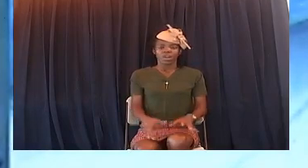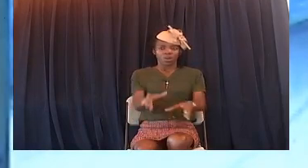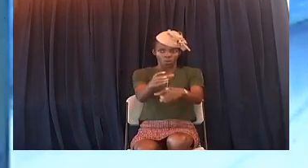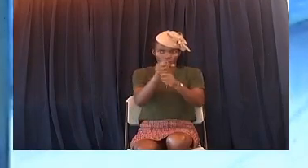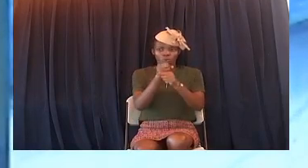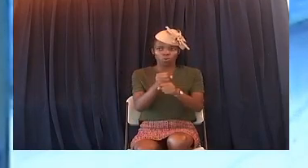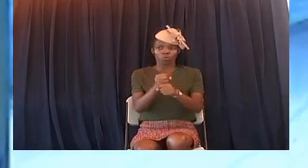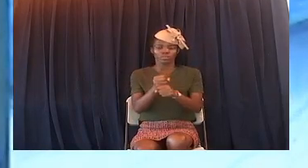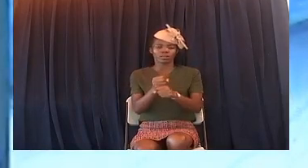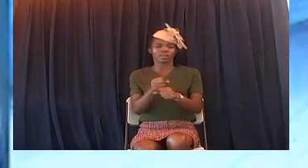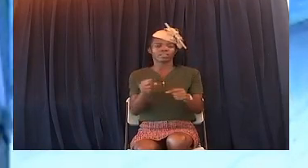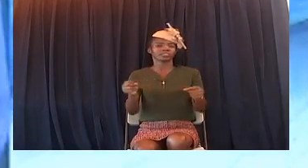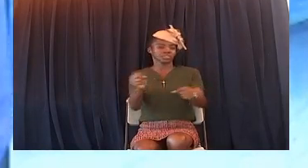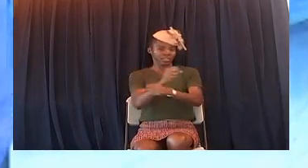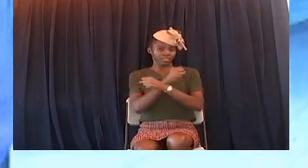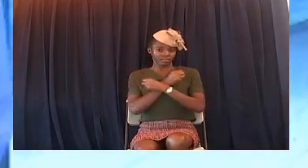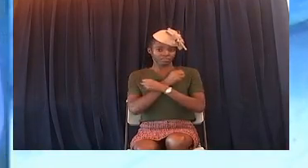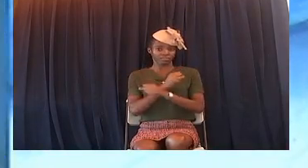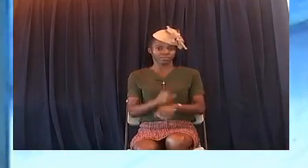Amen.